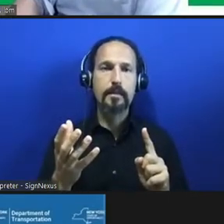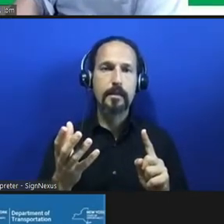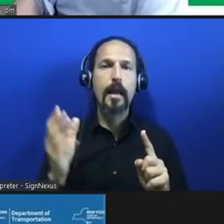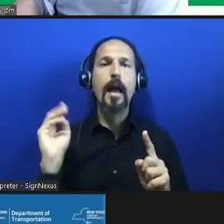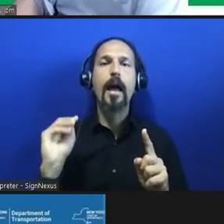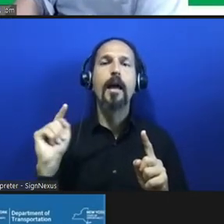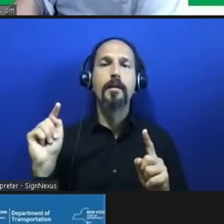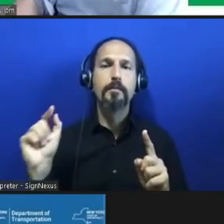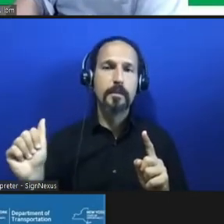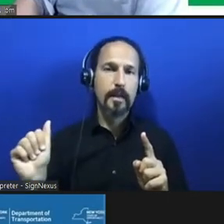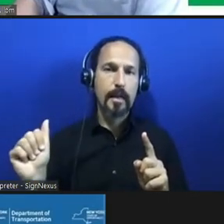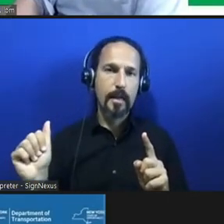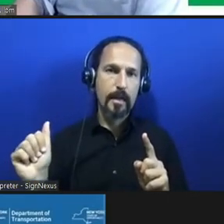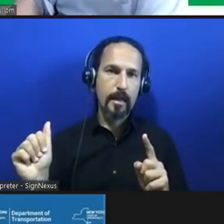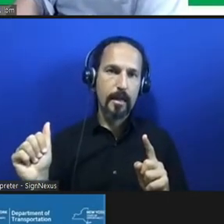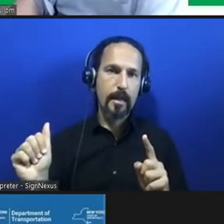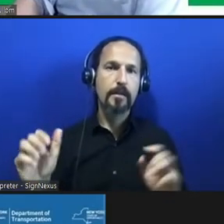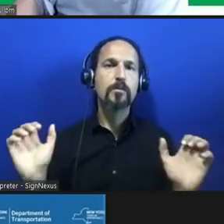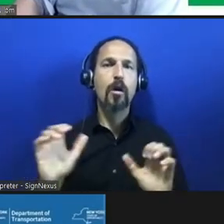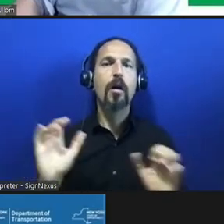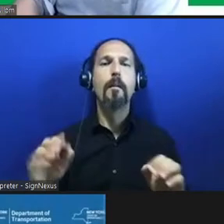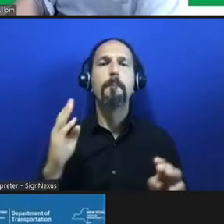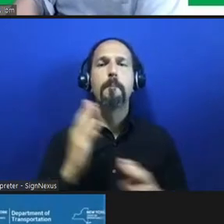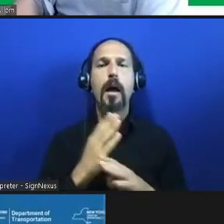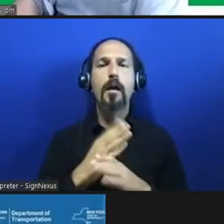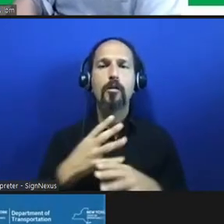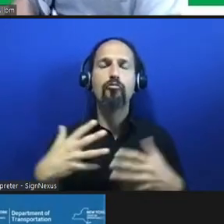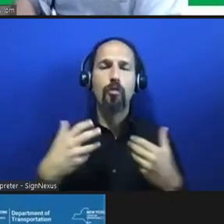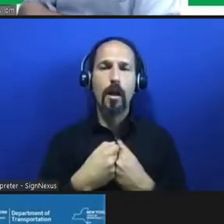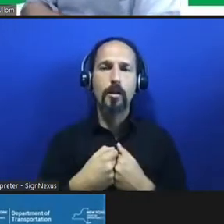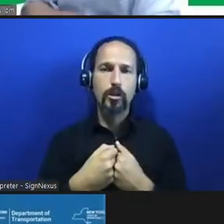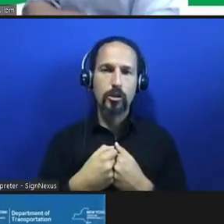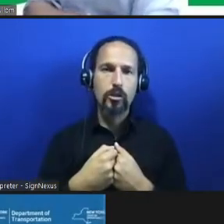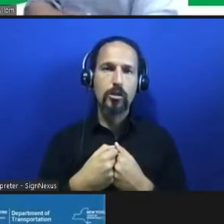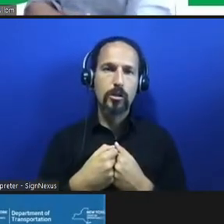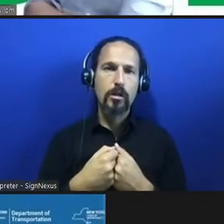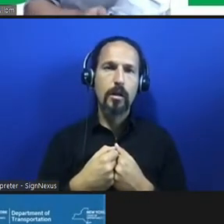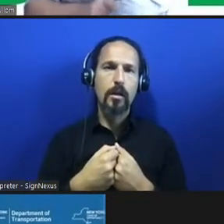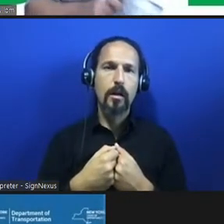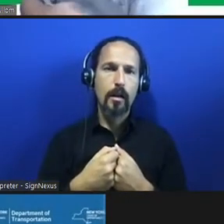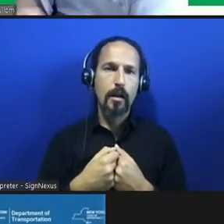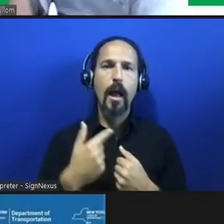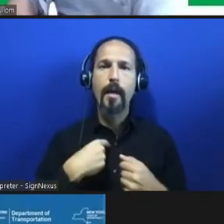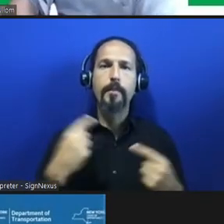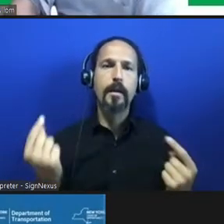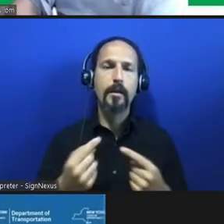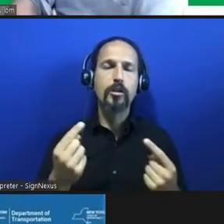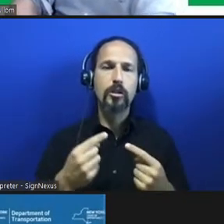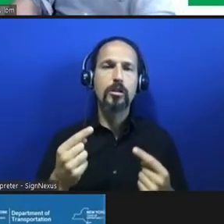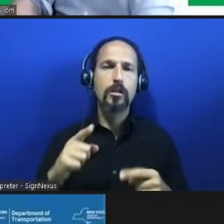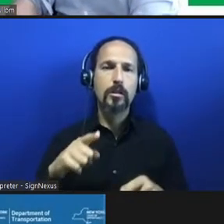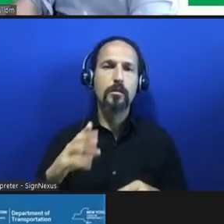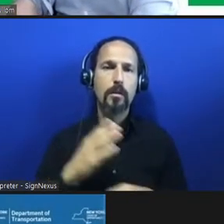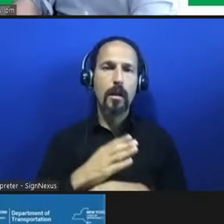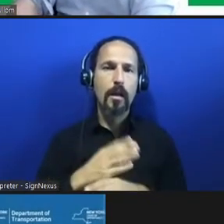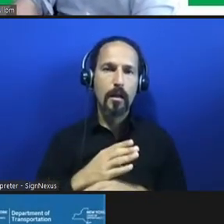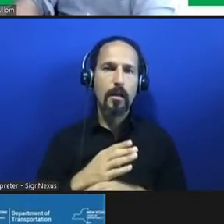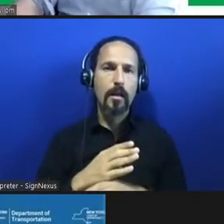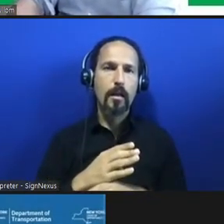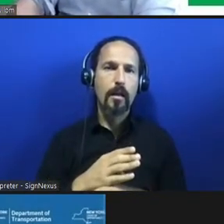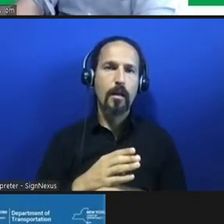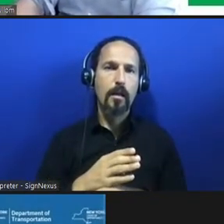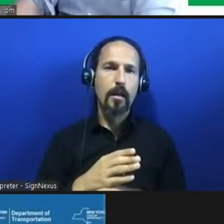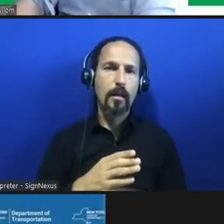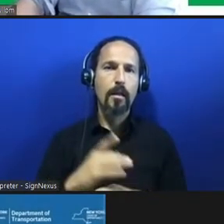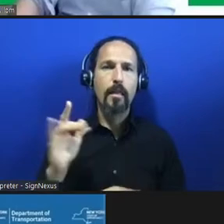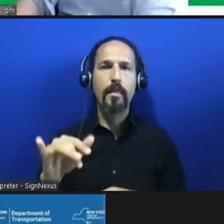mta's did a bus crash on me and I was injured in the bus crash and they submitted a